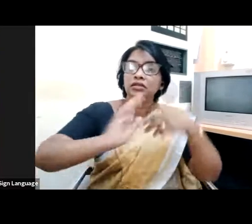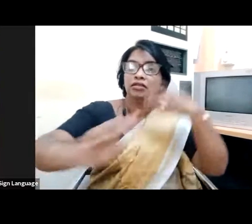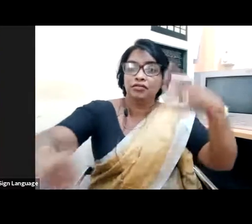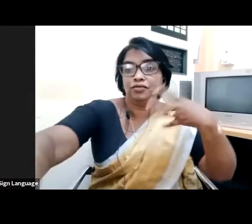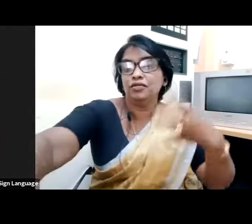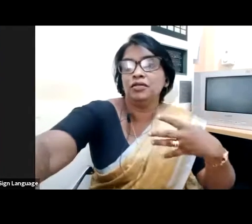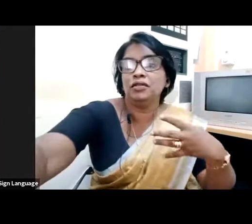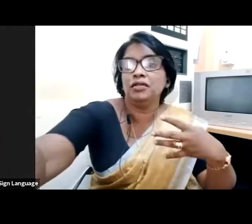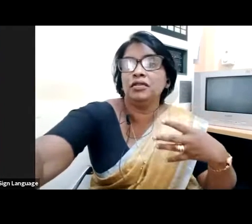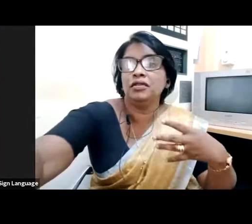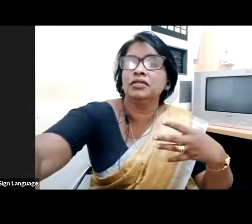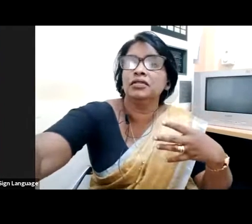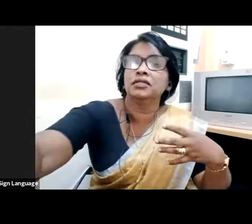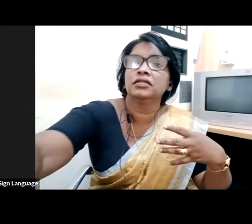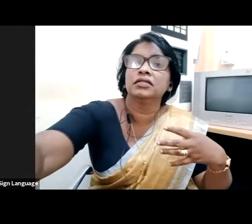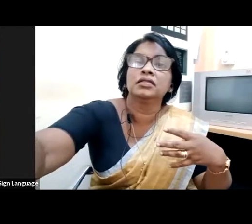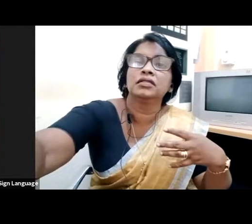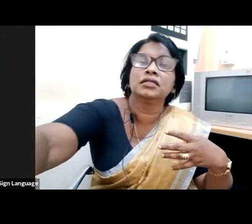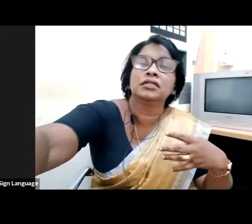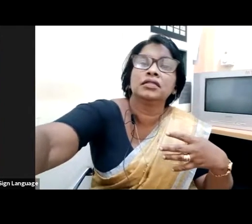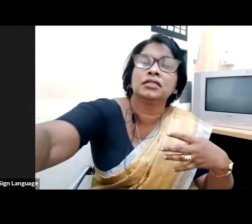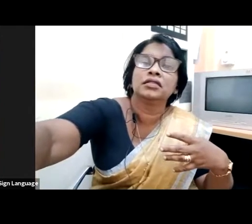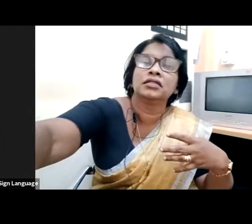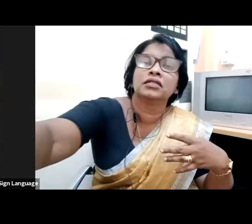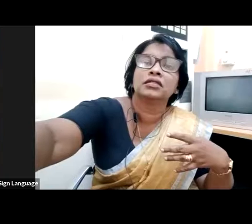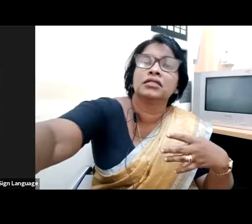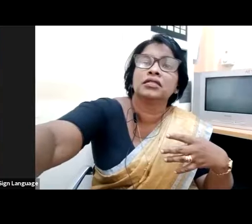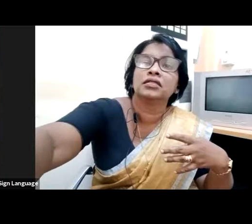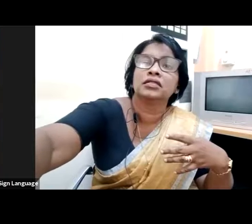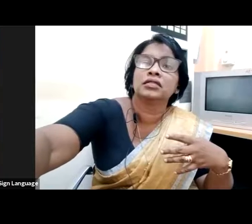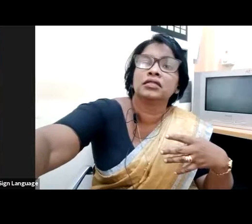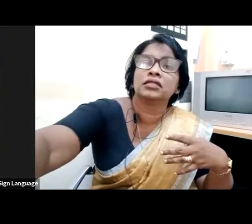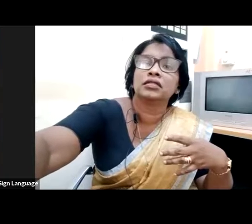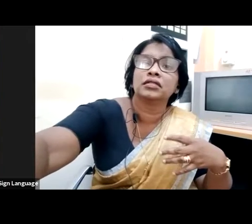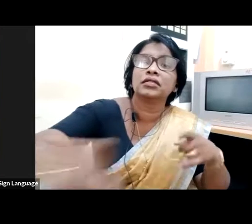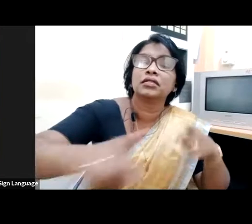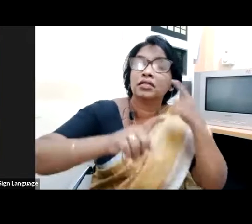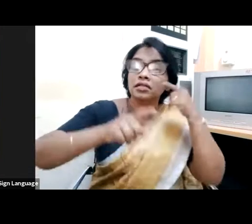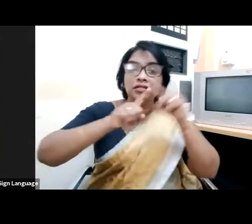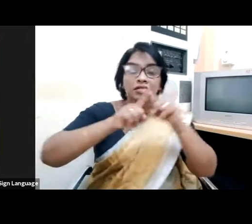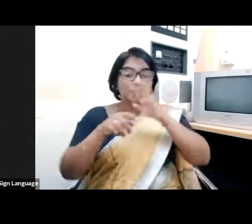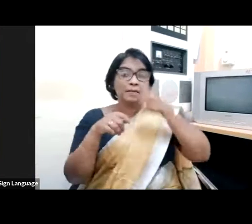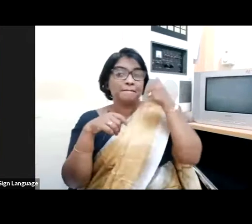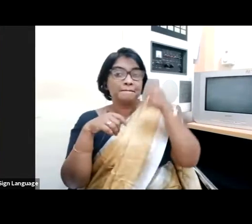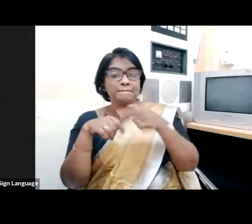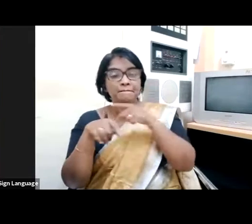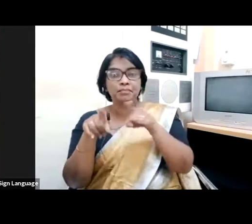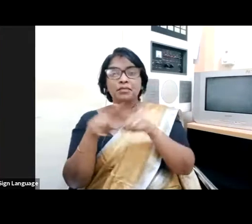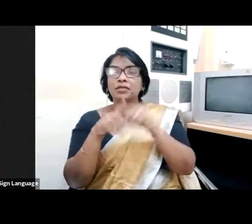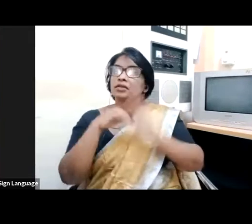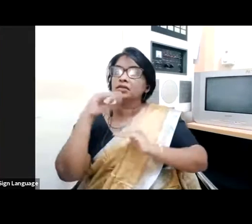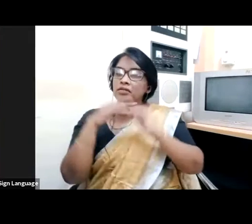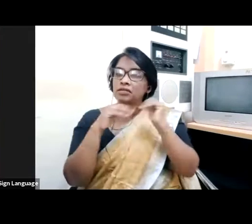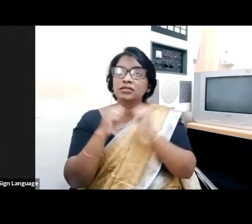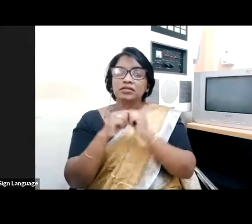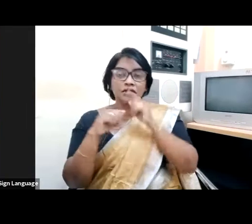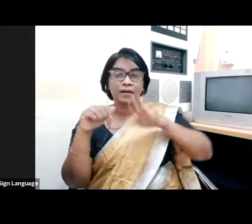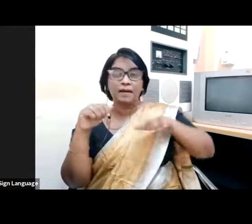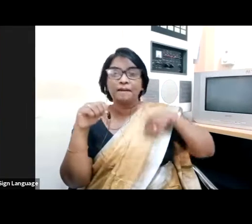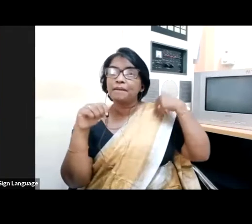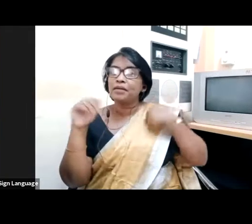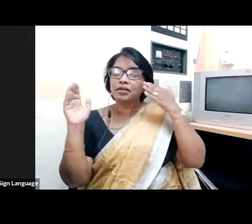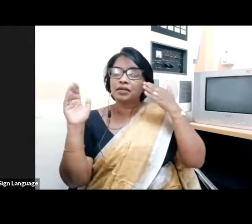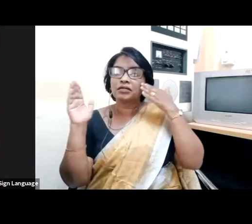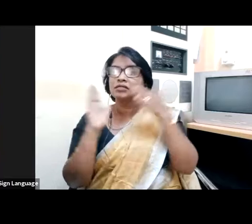So if that doesn't wake all of us up into urgent action to exit fossil fuels, which the